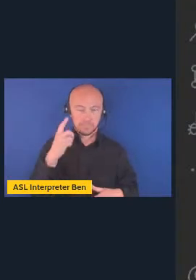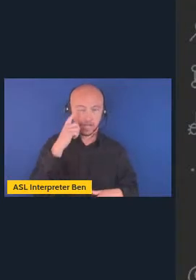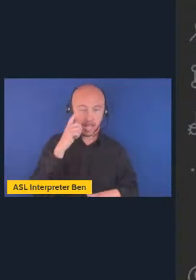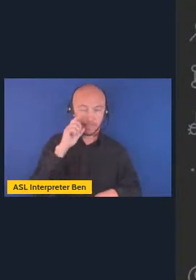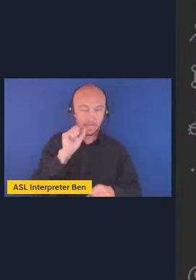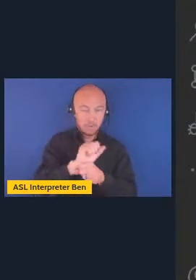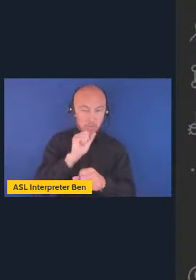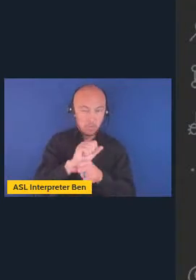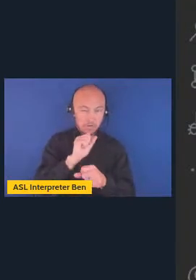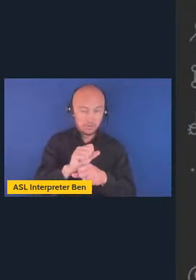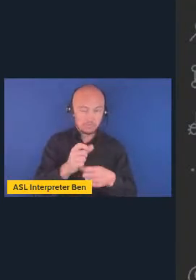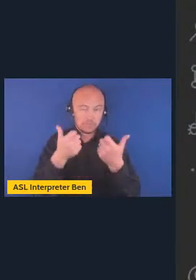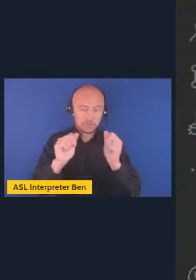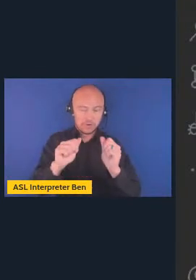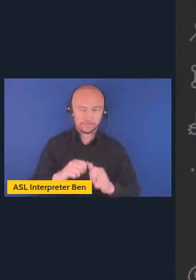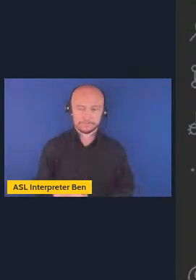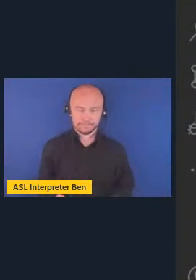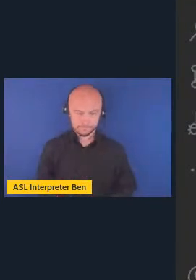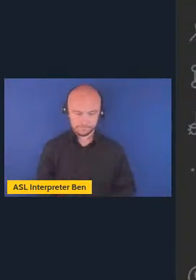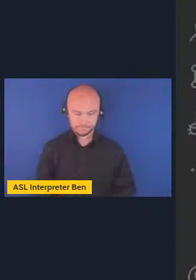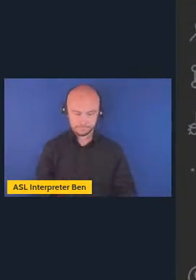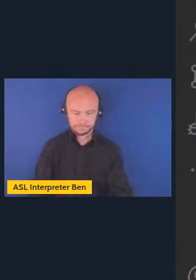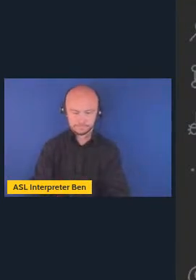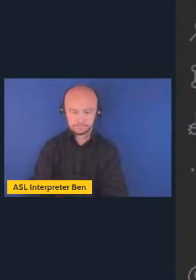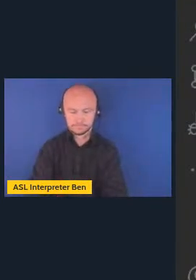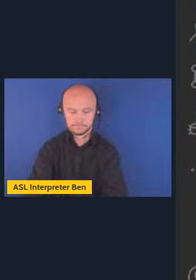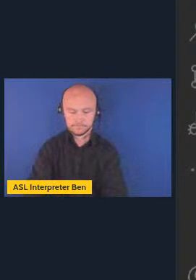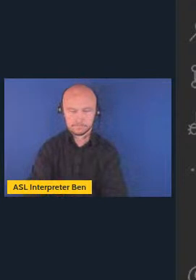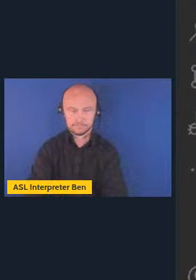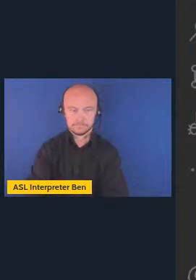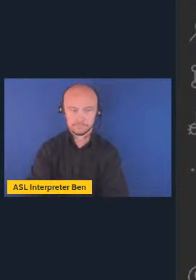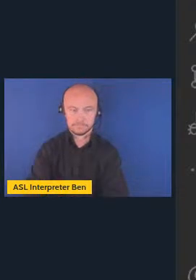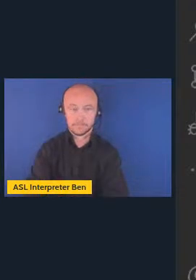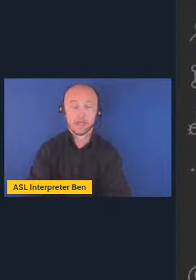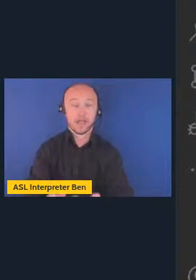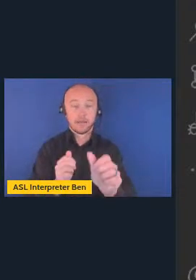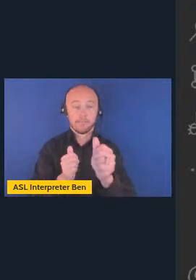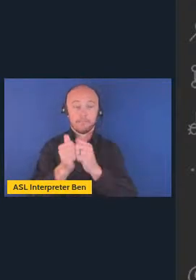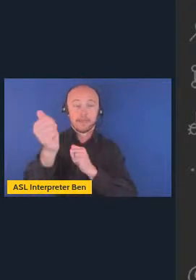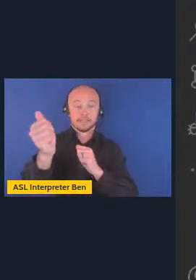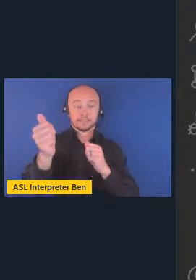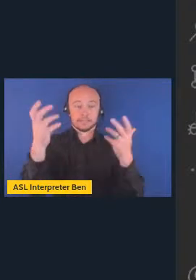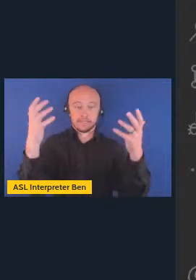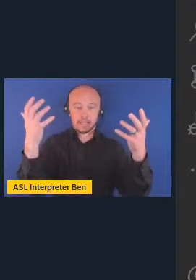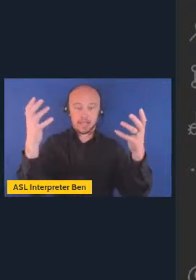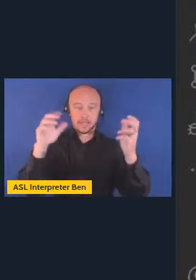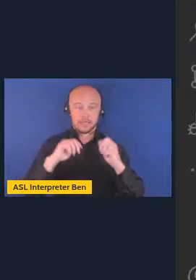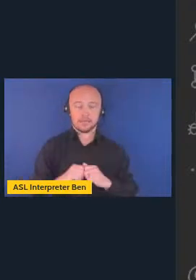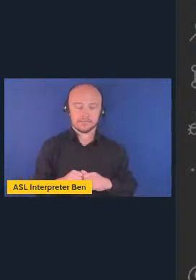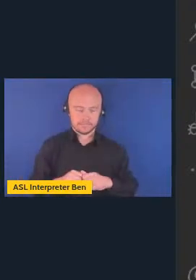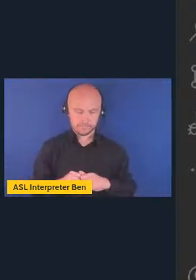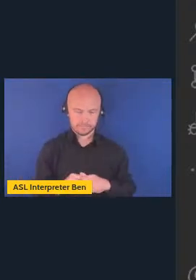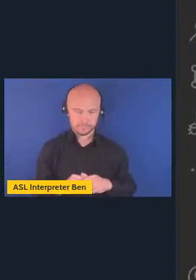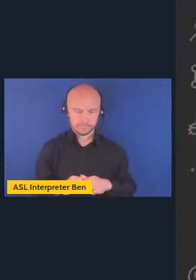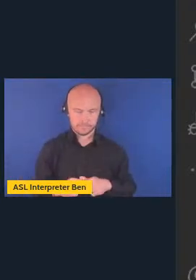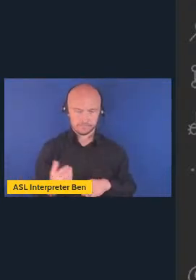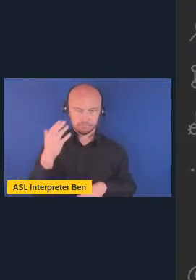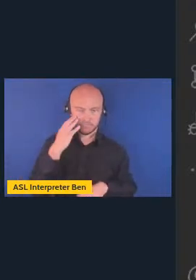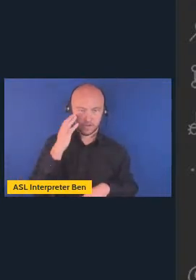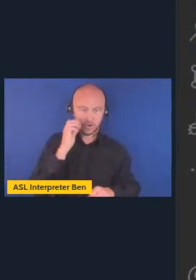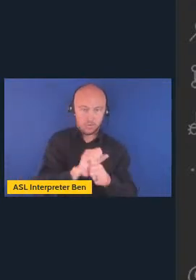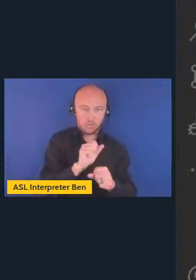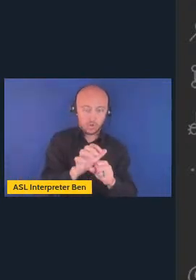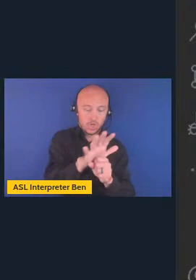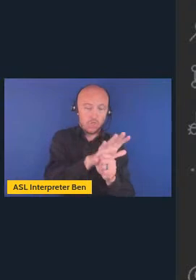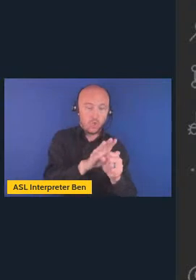now. So let me clean this. And it passed. Now, at this point, I know that it works on